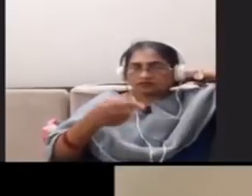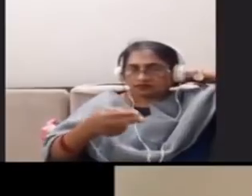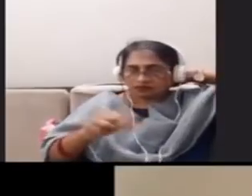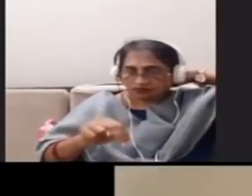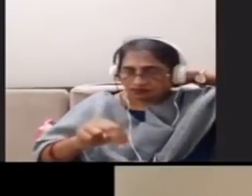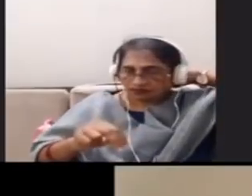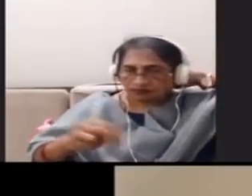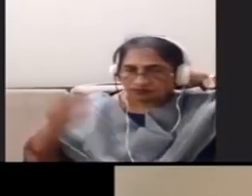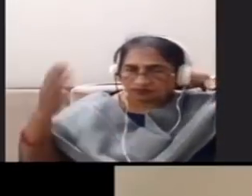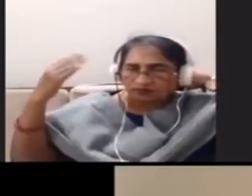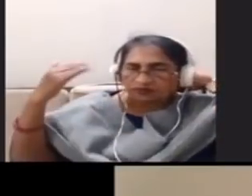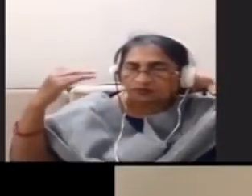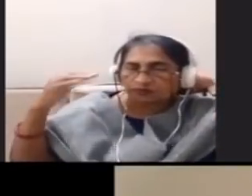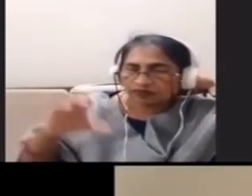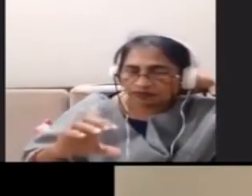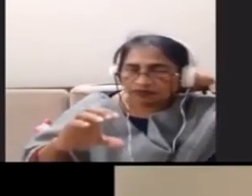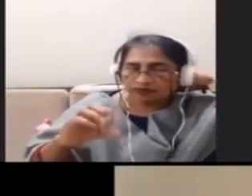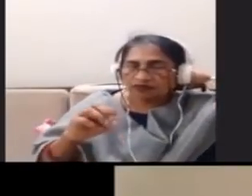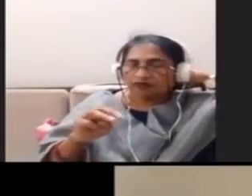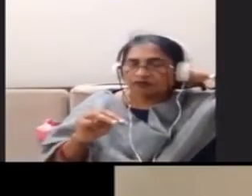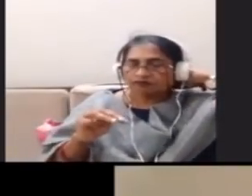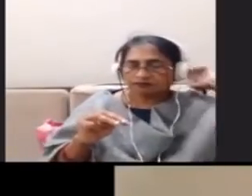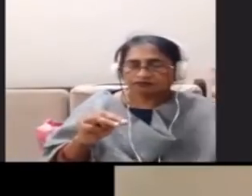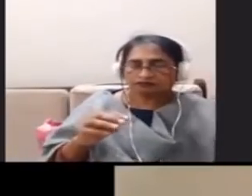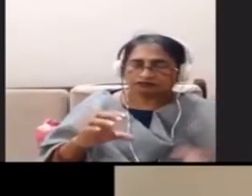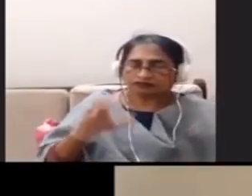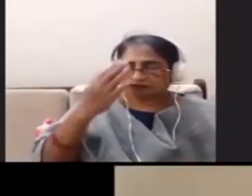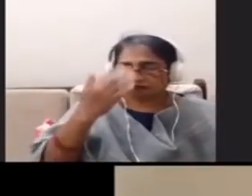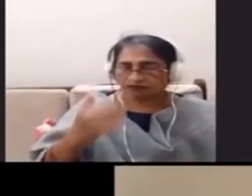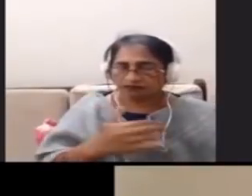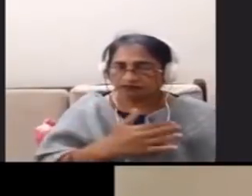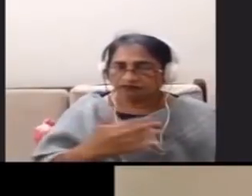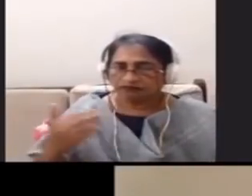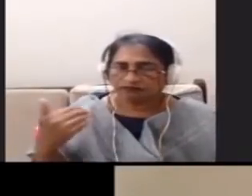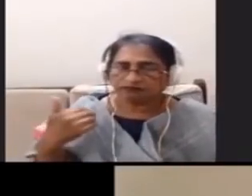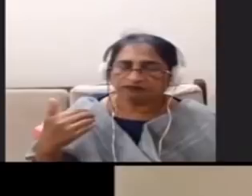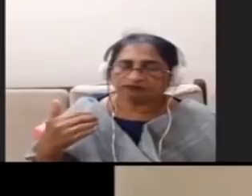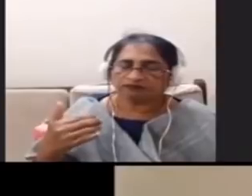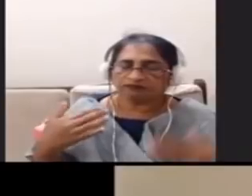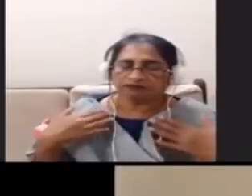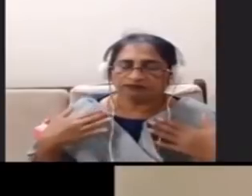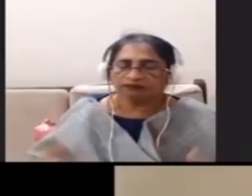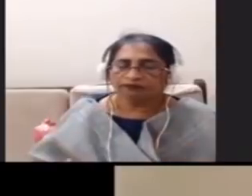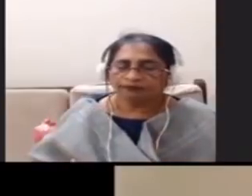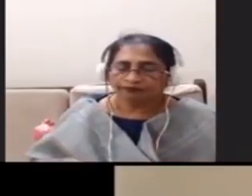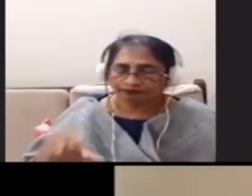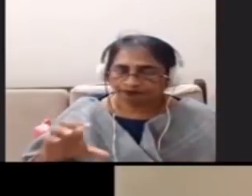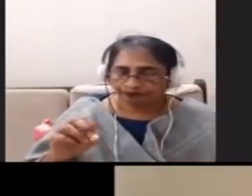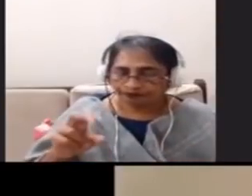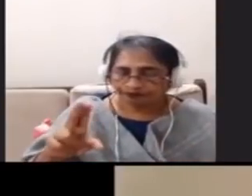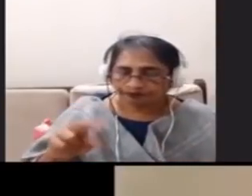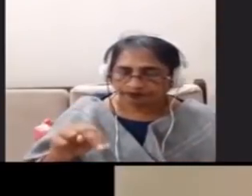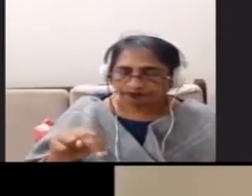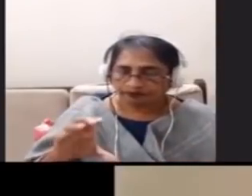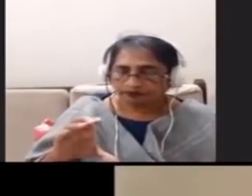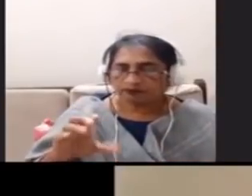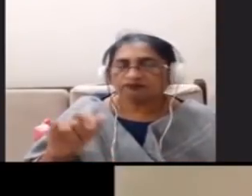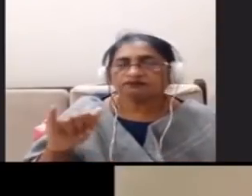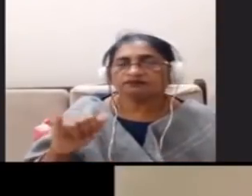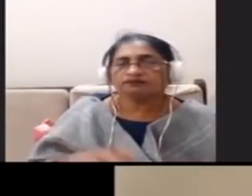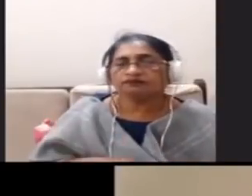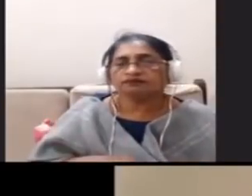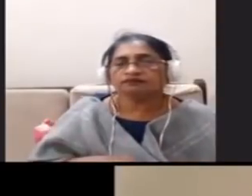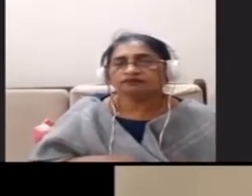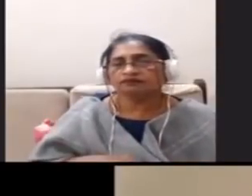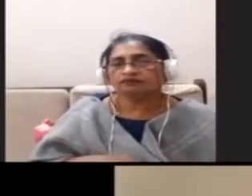past community board member, Catholic Healthcare West past council commissioner, Ventura Council Boy Scouts of America past member,